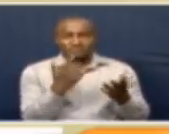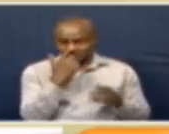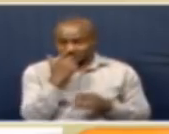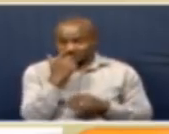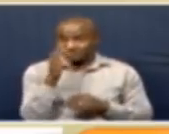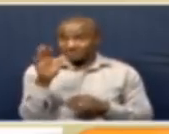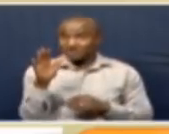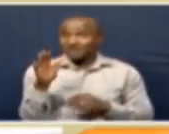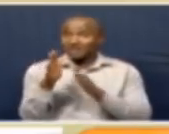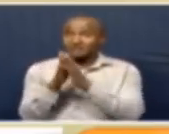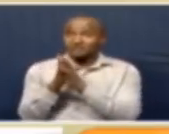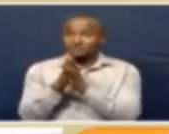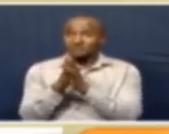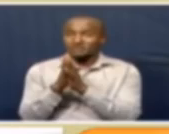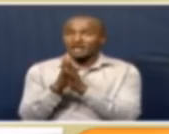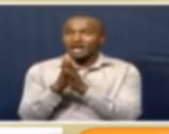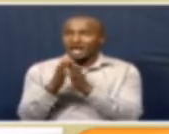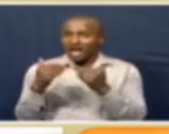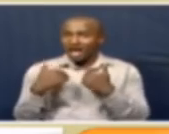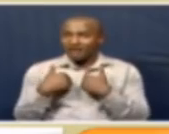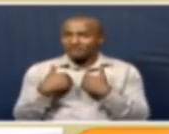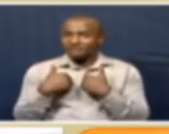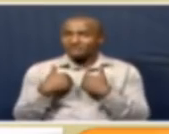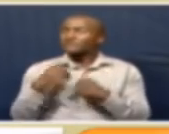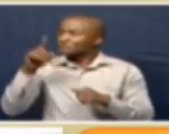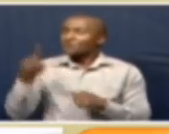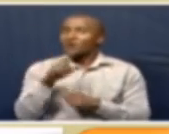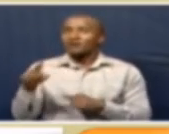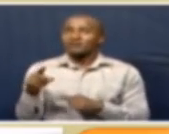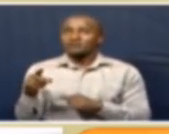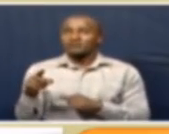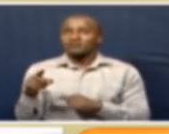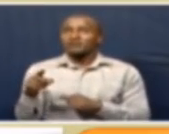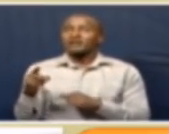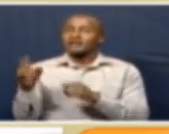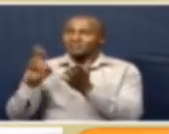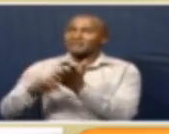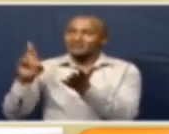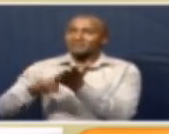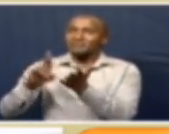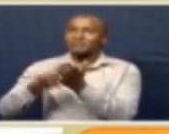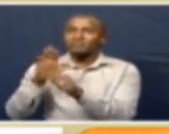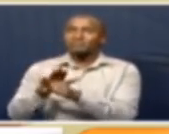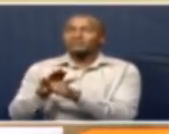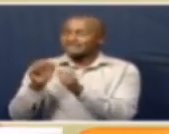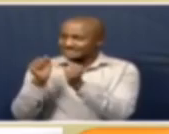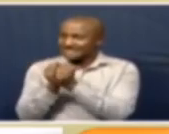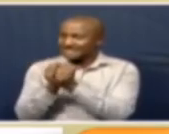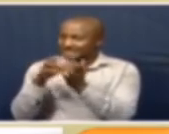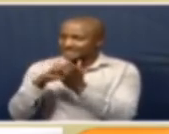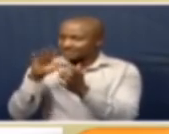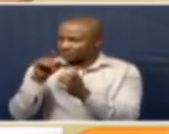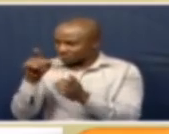the stories I'm getting, there are people who are very notorious. I'm getting repeat cases, like 10 cases for one